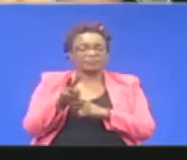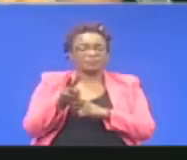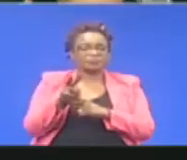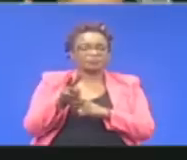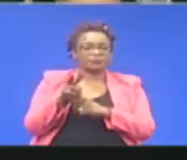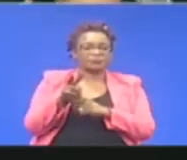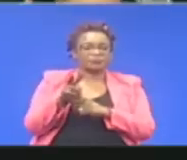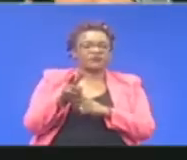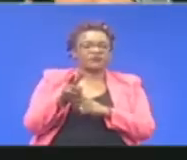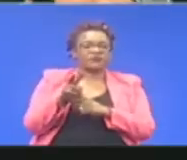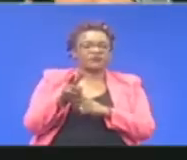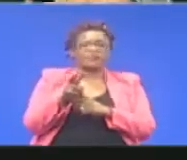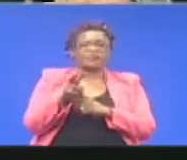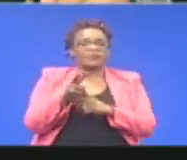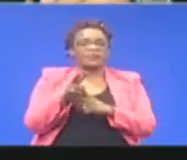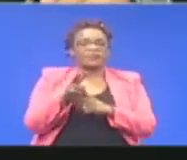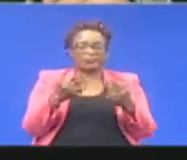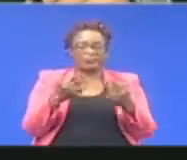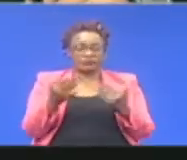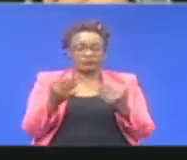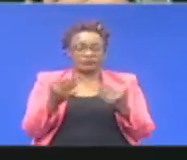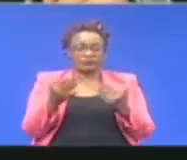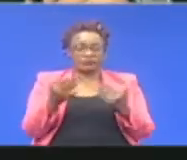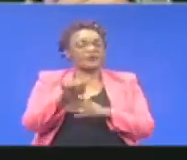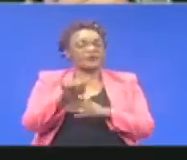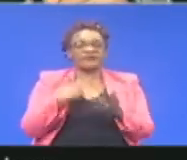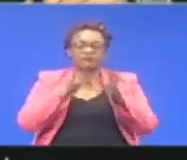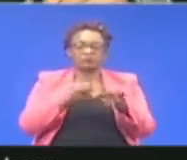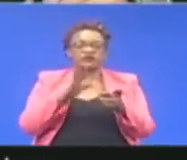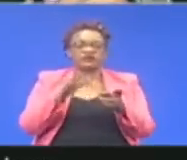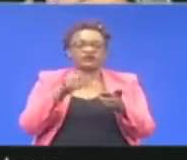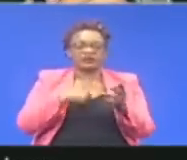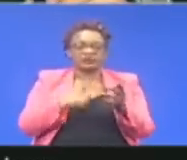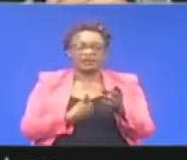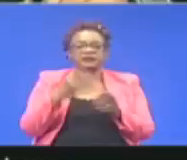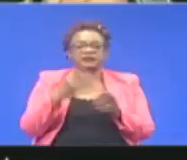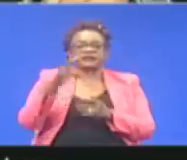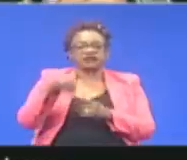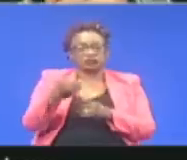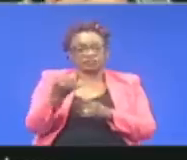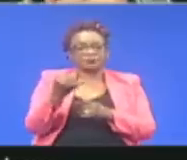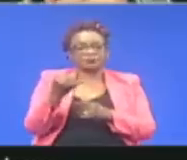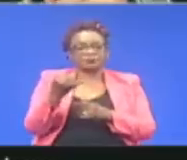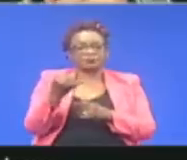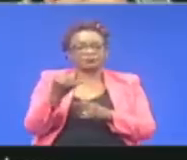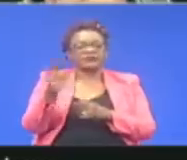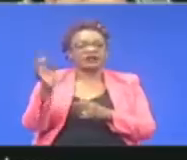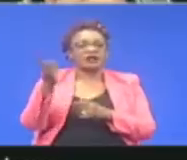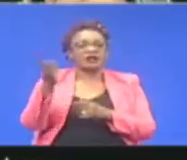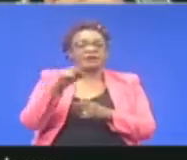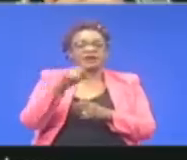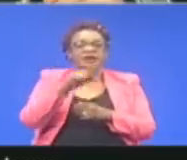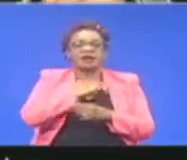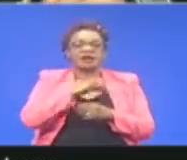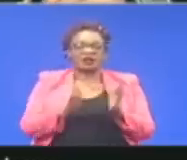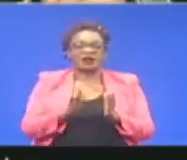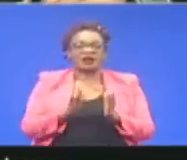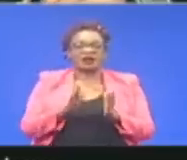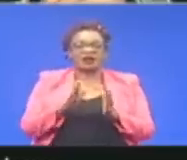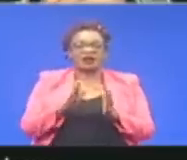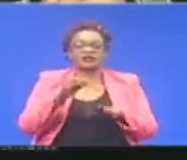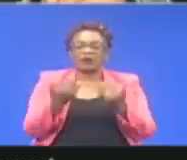Onto a matter that has elicited a response even from the retired Chief Justice Willie Mutunga. Nairobi Governor Mike Sonko is under